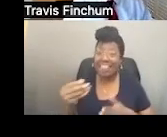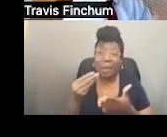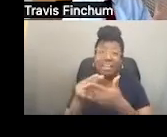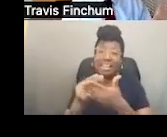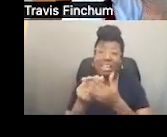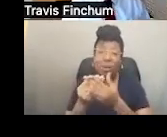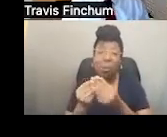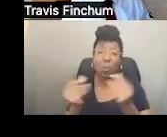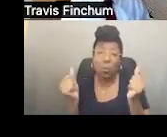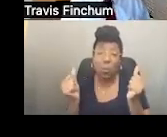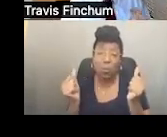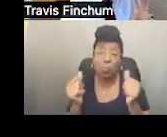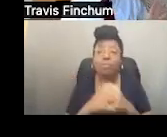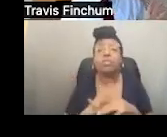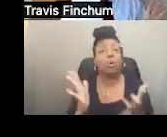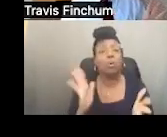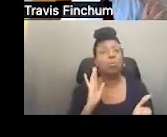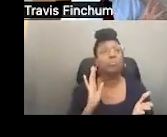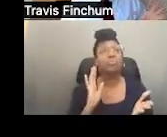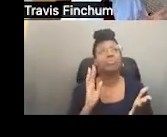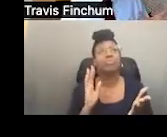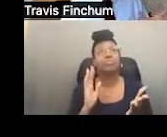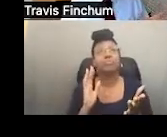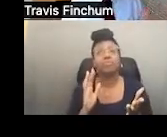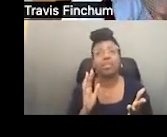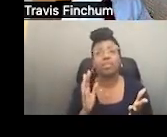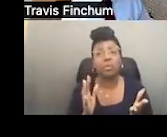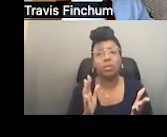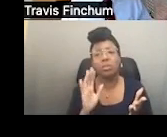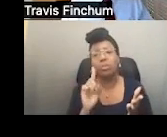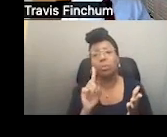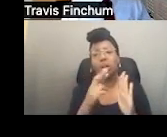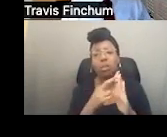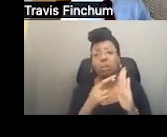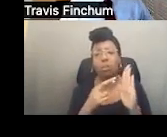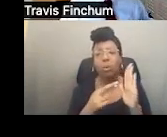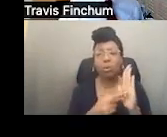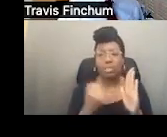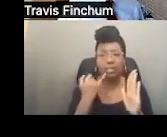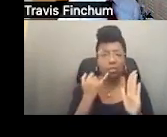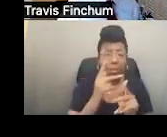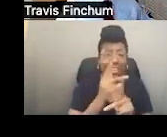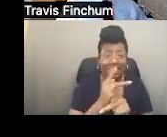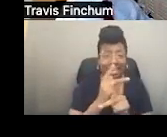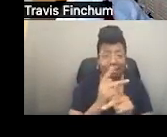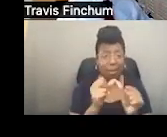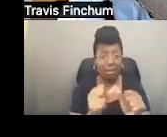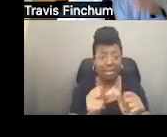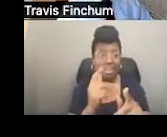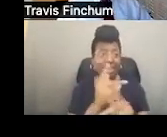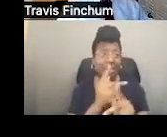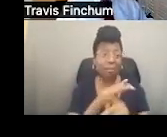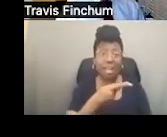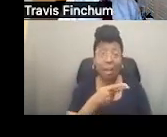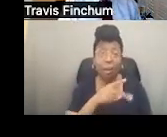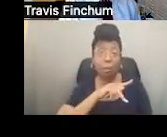the first party trust, that one of the conditions of being able to keep your benefits and keep that personal injury award